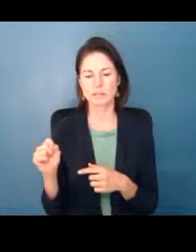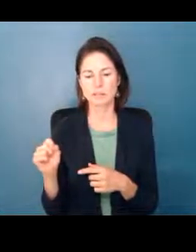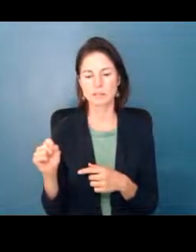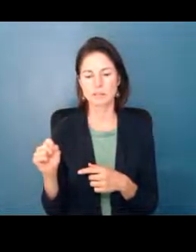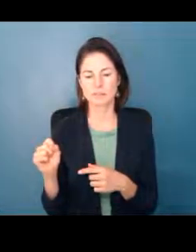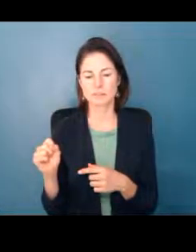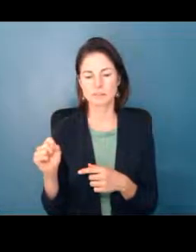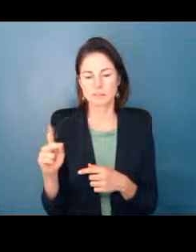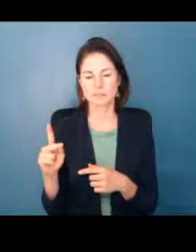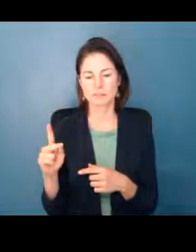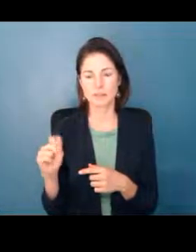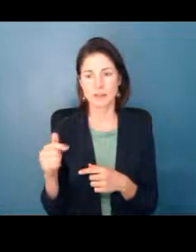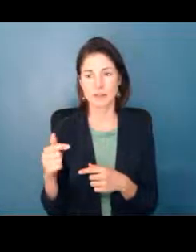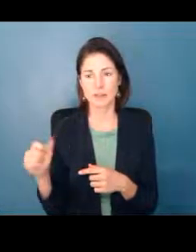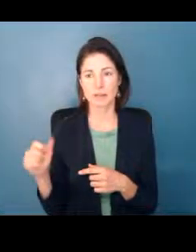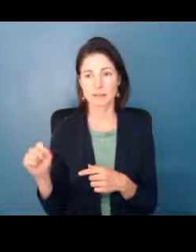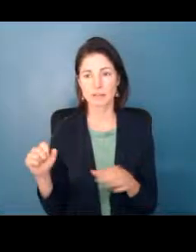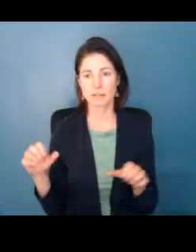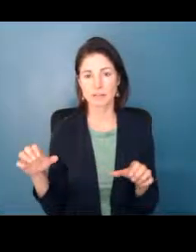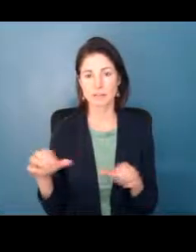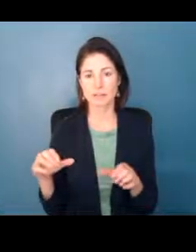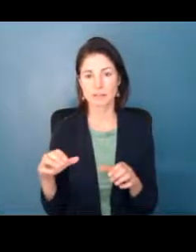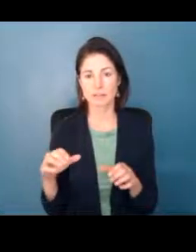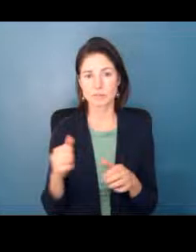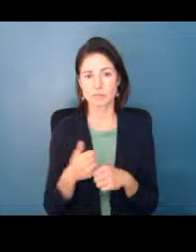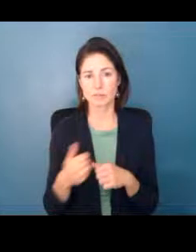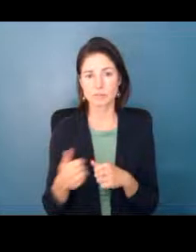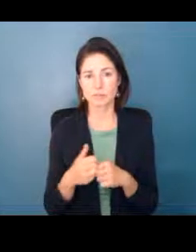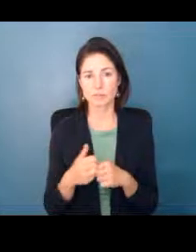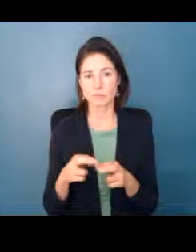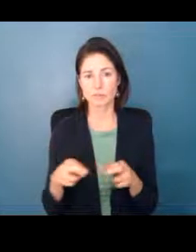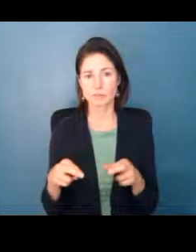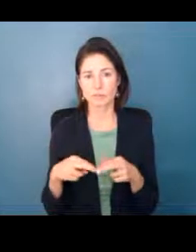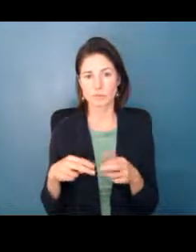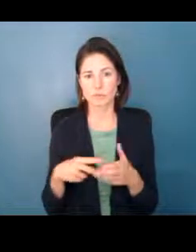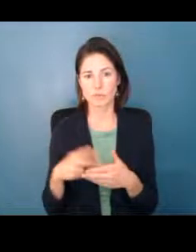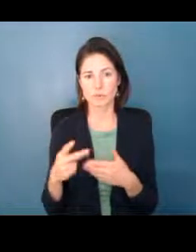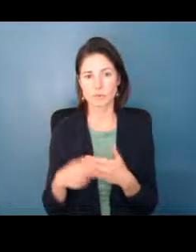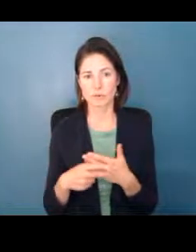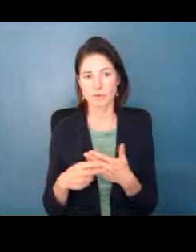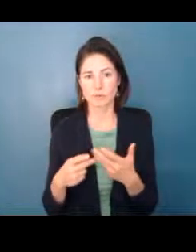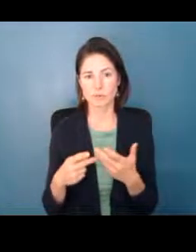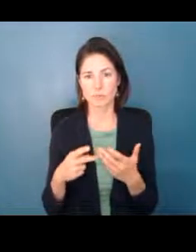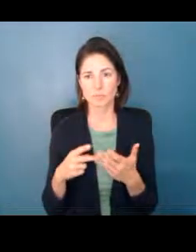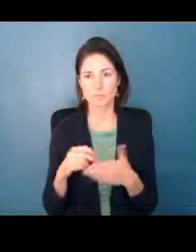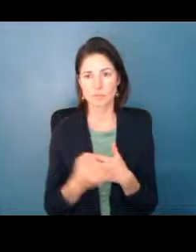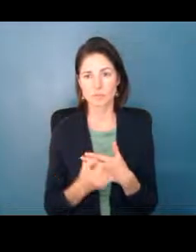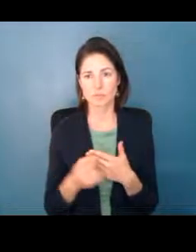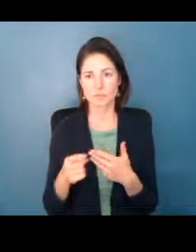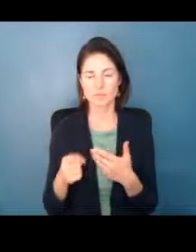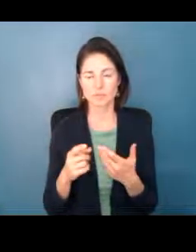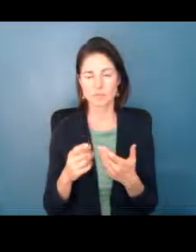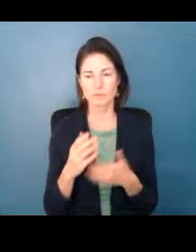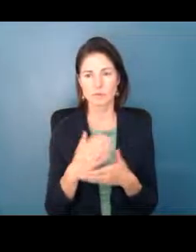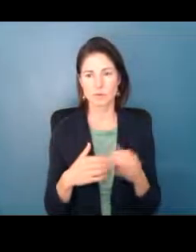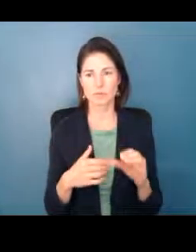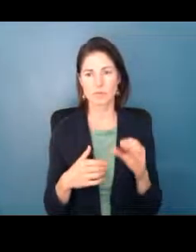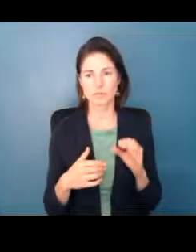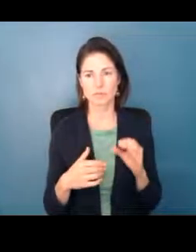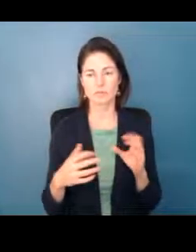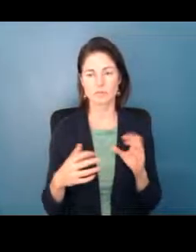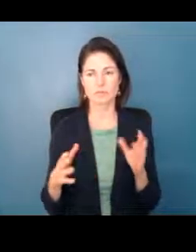Active Transportation Program Regional Program of Projects and was programmed for only part of the total requested amount. In